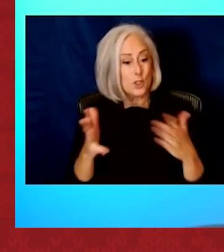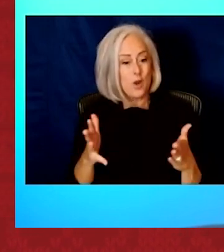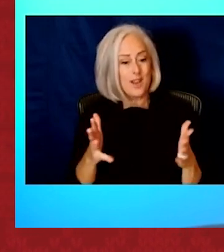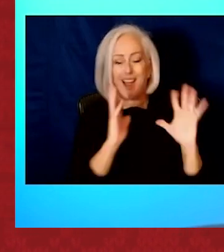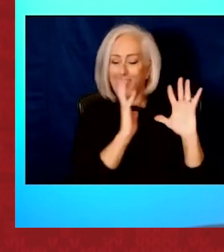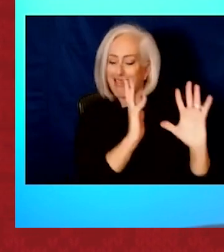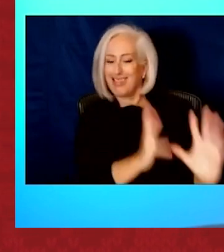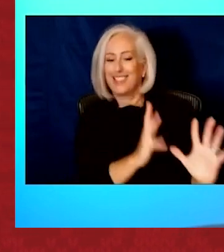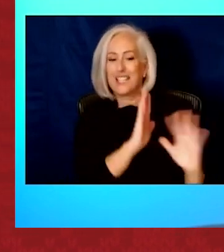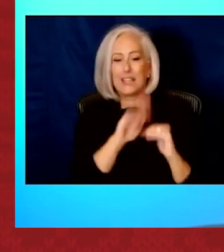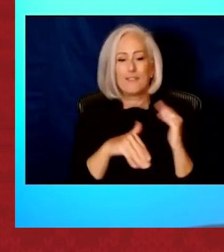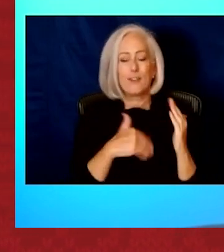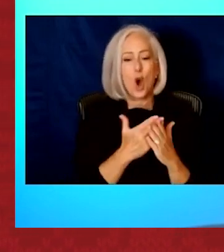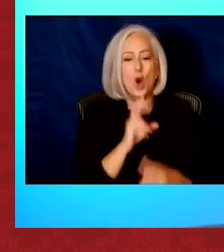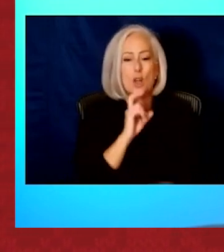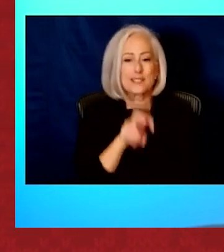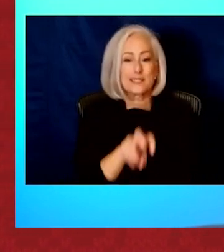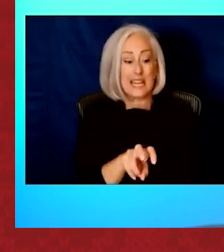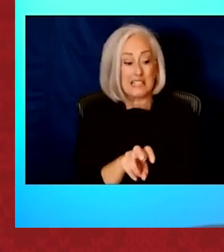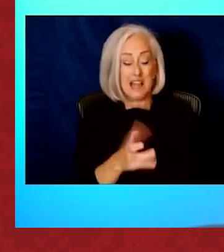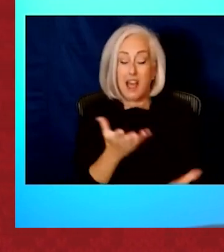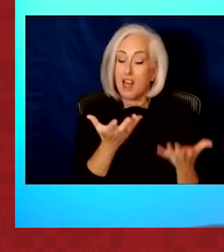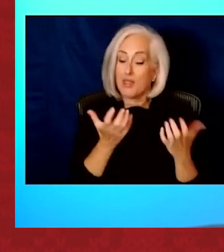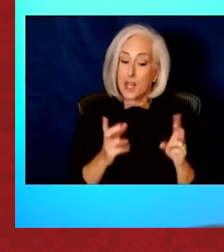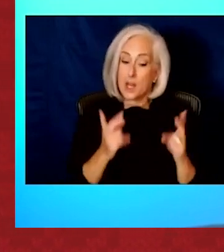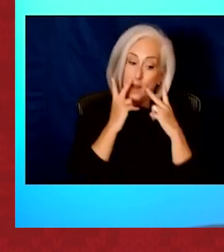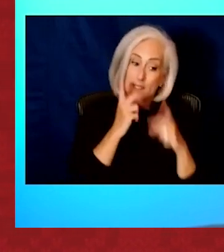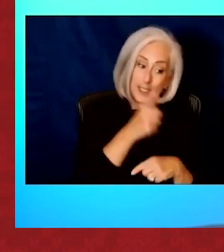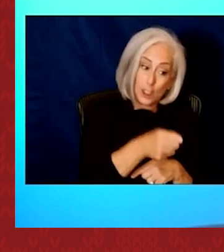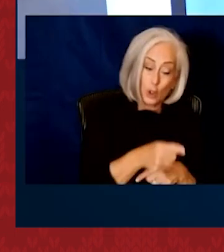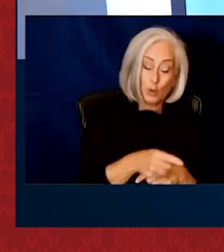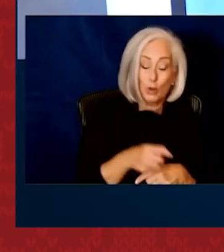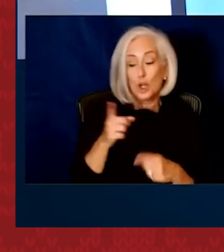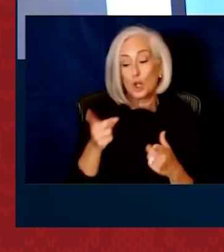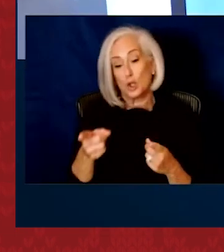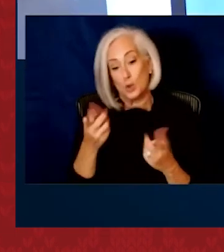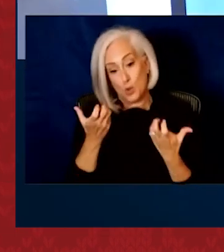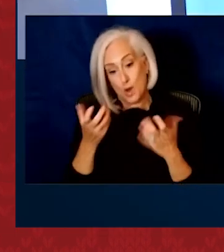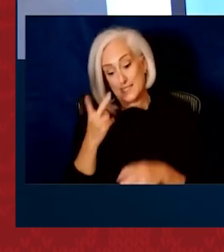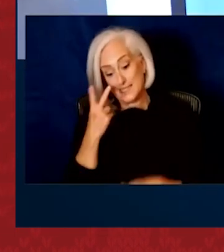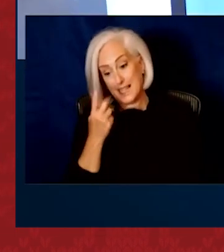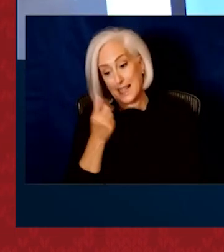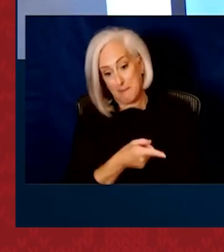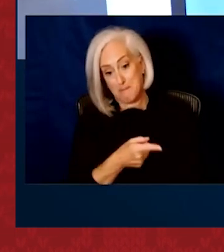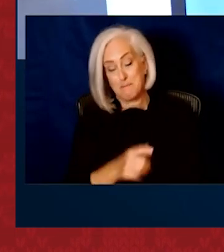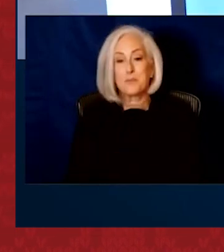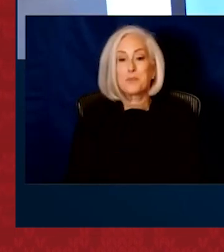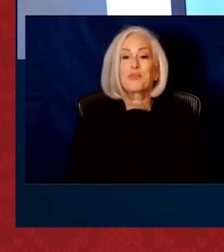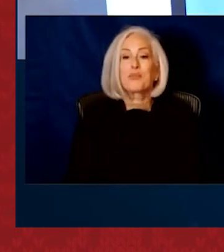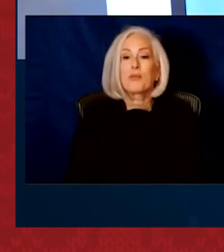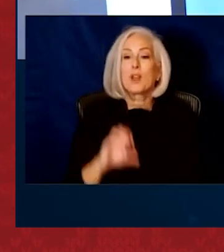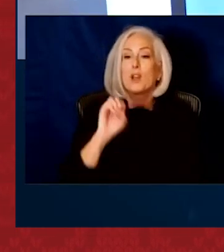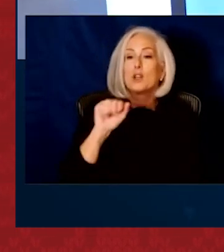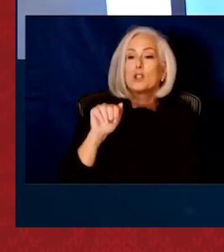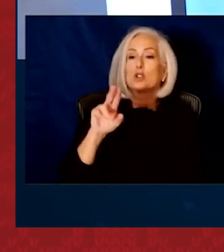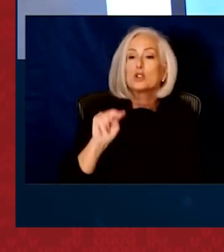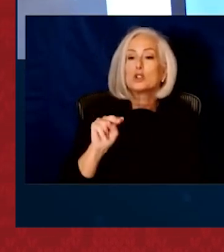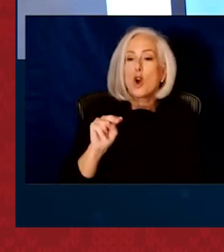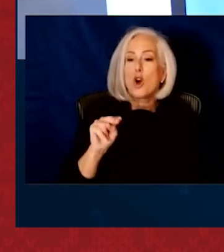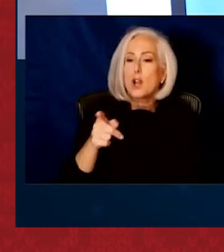snakes don't want any part of you, and just leave them alone. Sean Putney at the zoo. Is Sean still